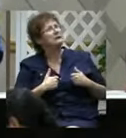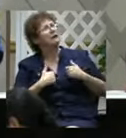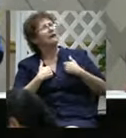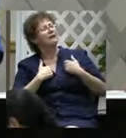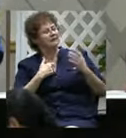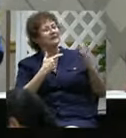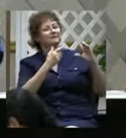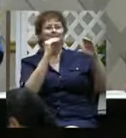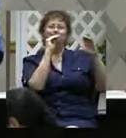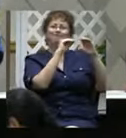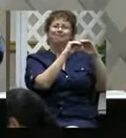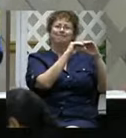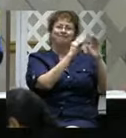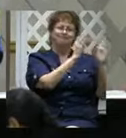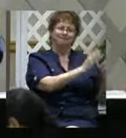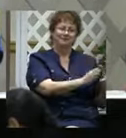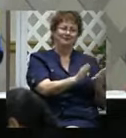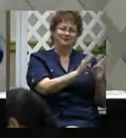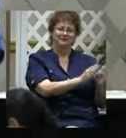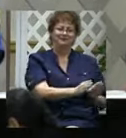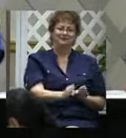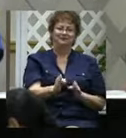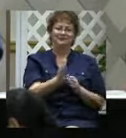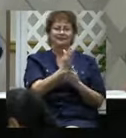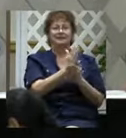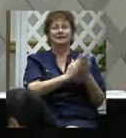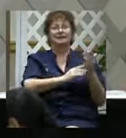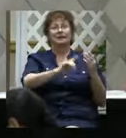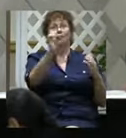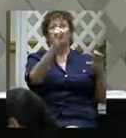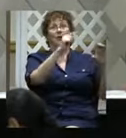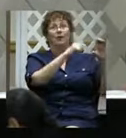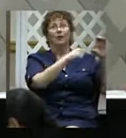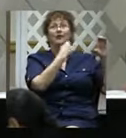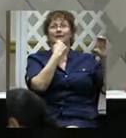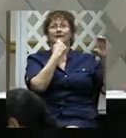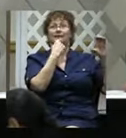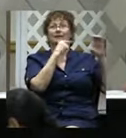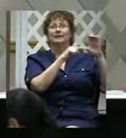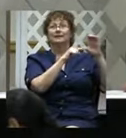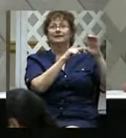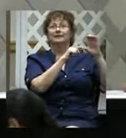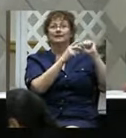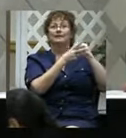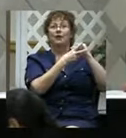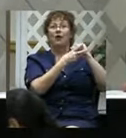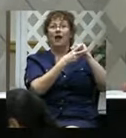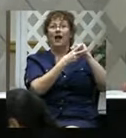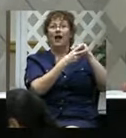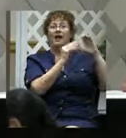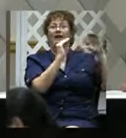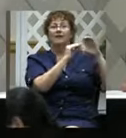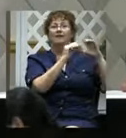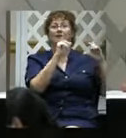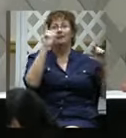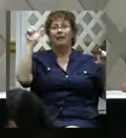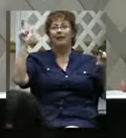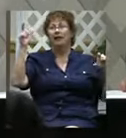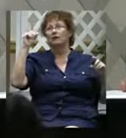So organizing yourself, putting it on some place, in some folder that works for you will save you some headaches down the